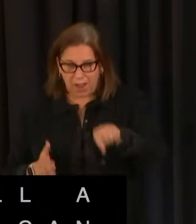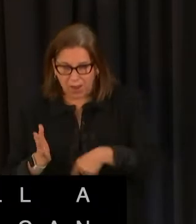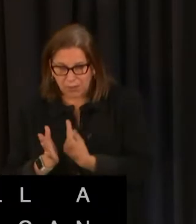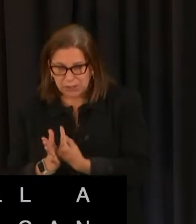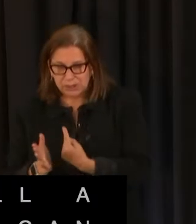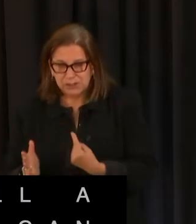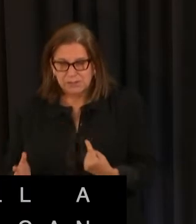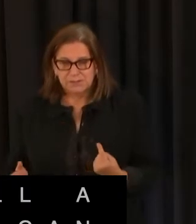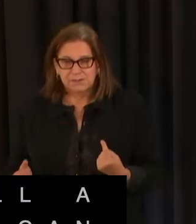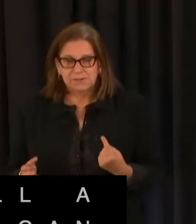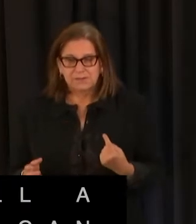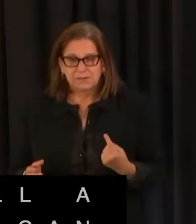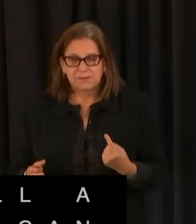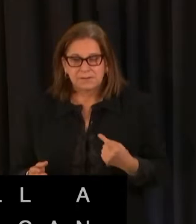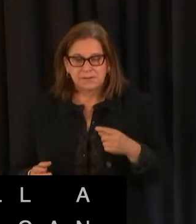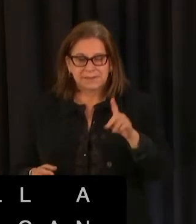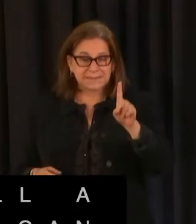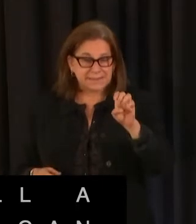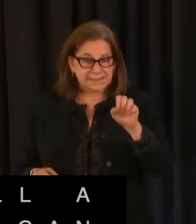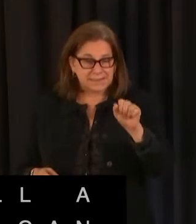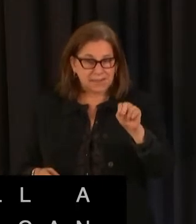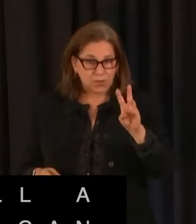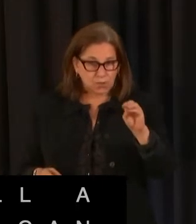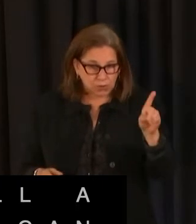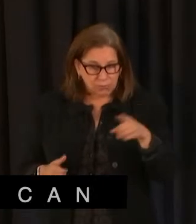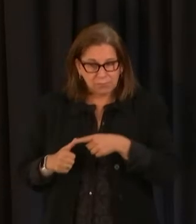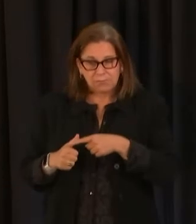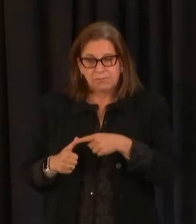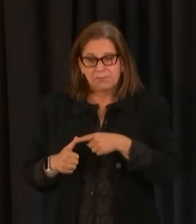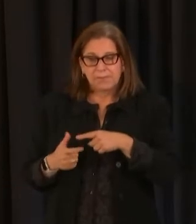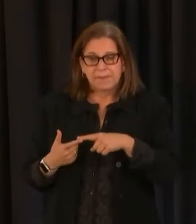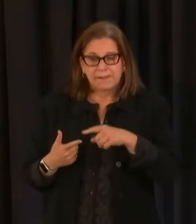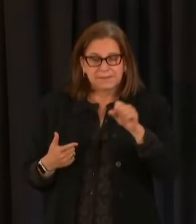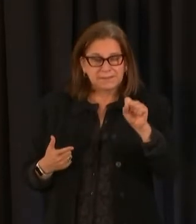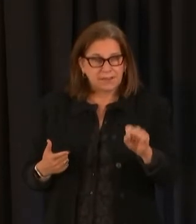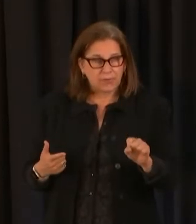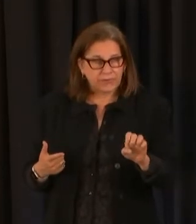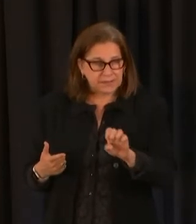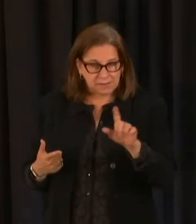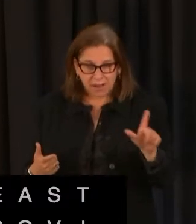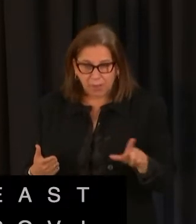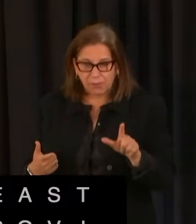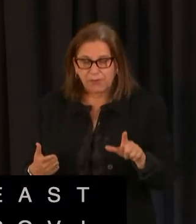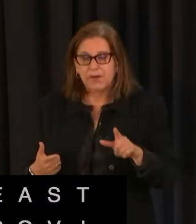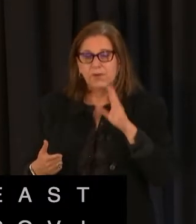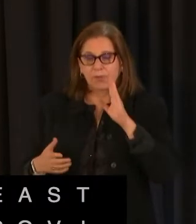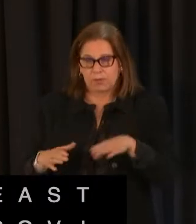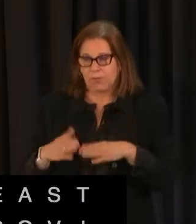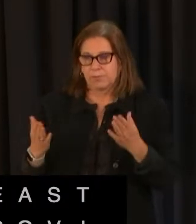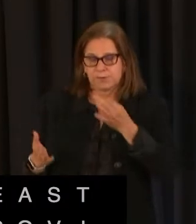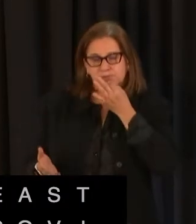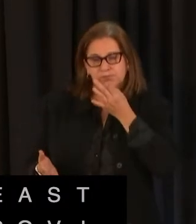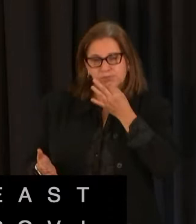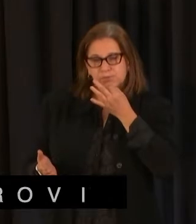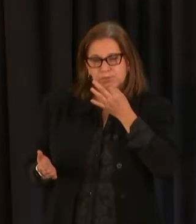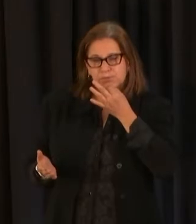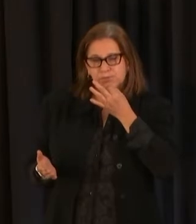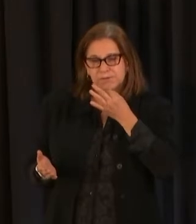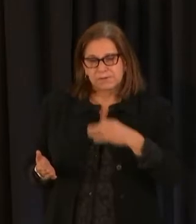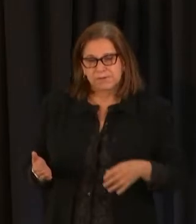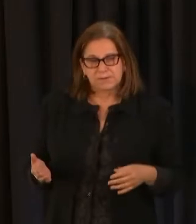and Southeast libraries will begin providing limited in-person services as well. Sorry about